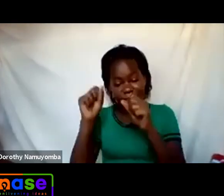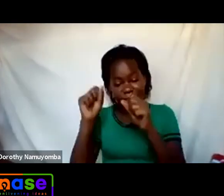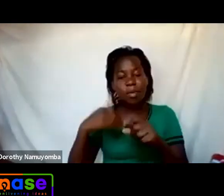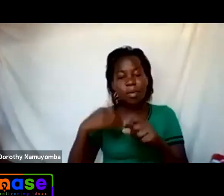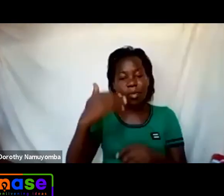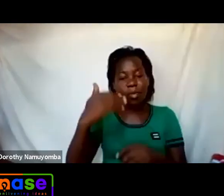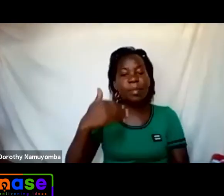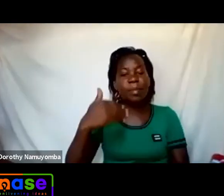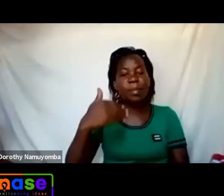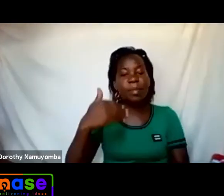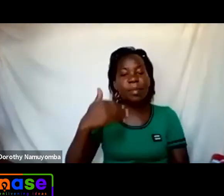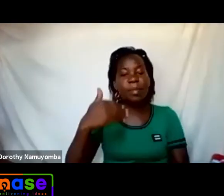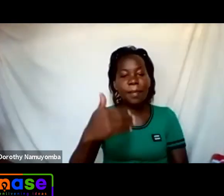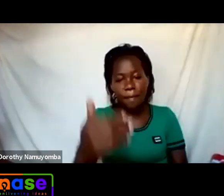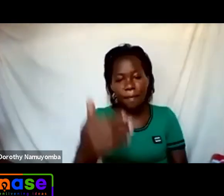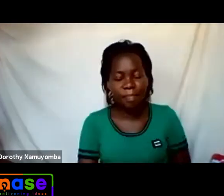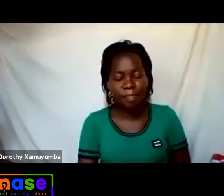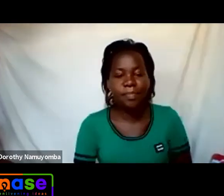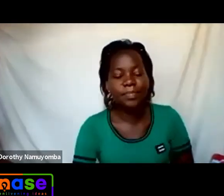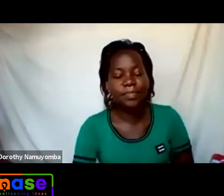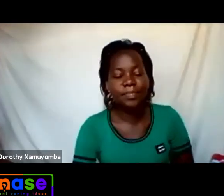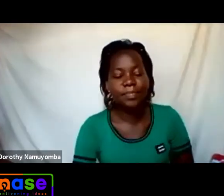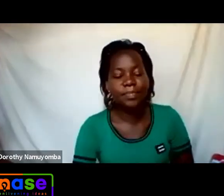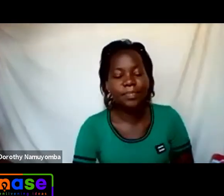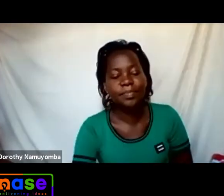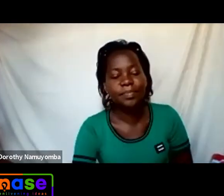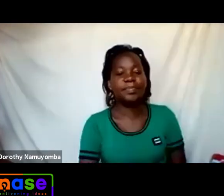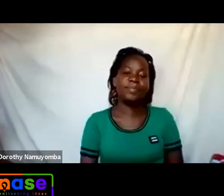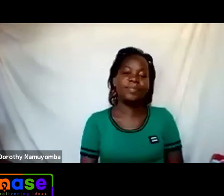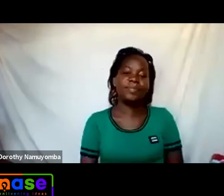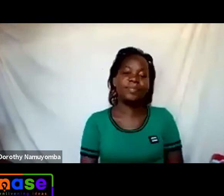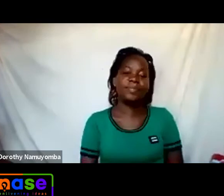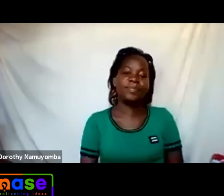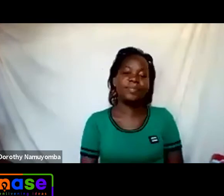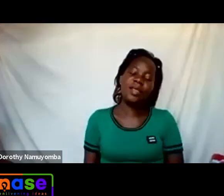out there and crack on, and along the way your break will actually happen.